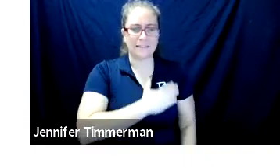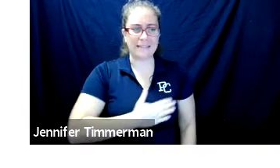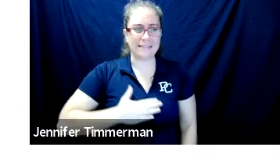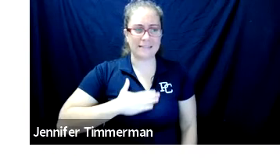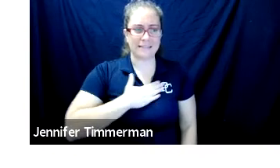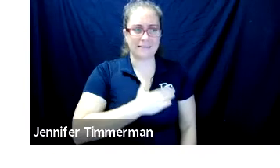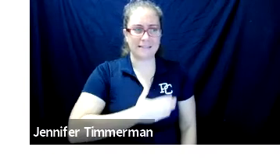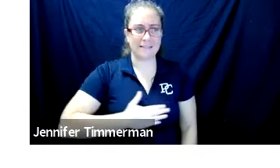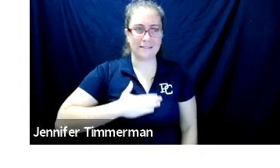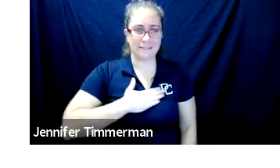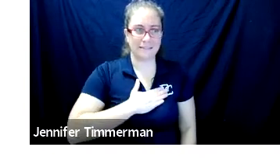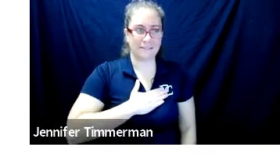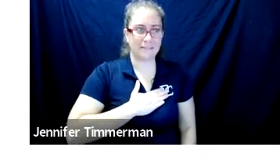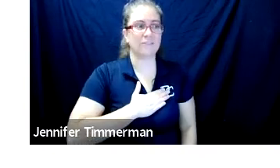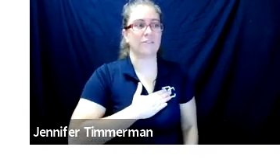please.